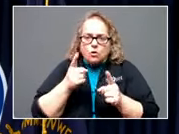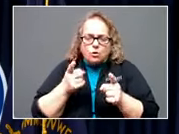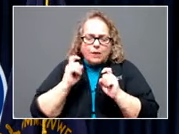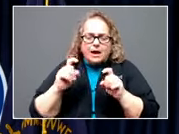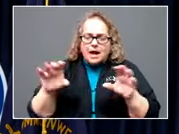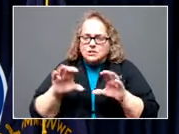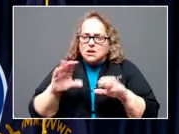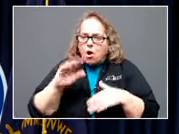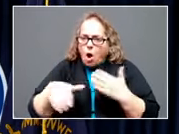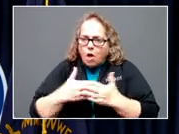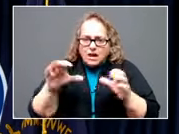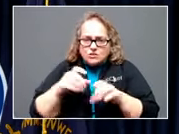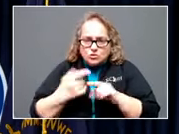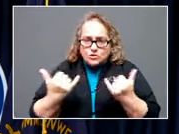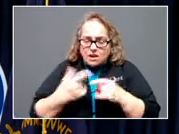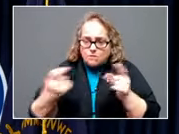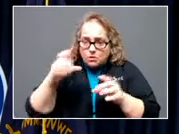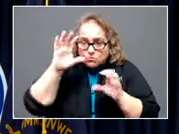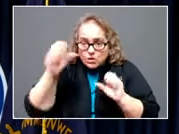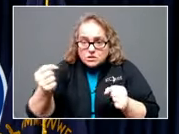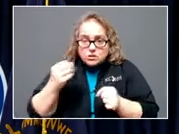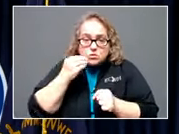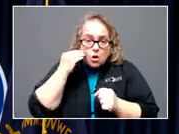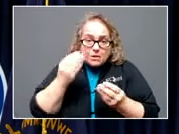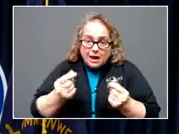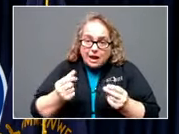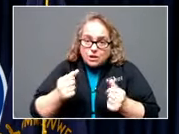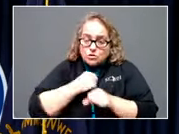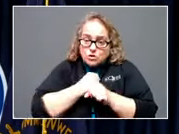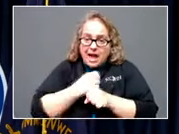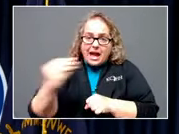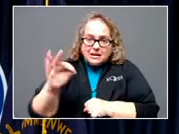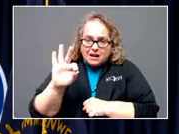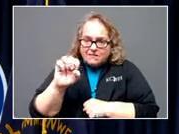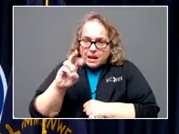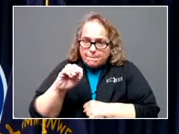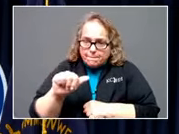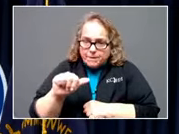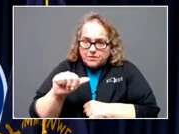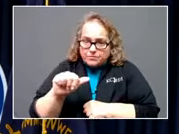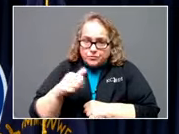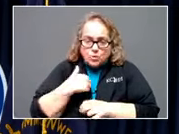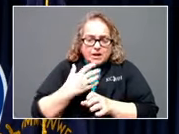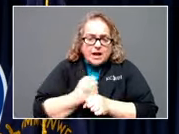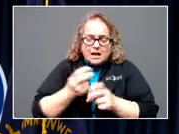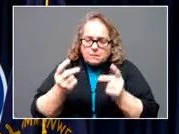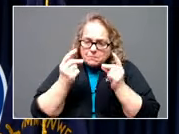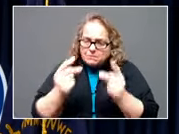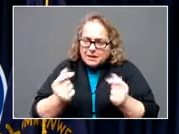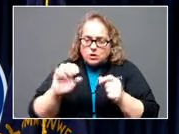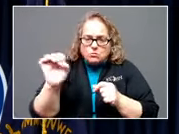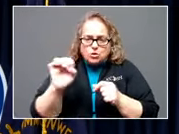from the president, from Homeland Security, and from FEMA. We got an immediate emergency declaration, then a